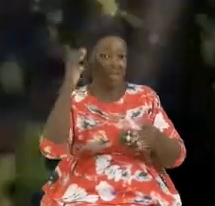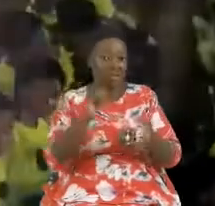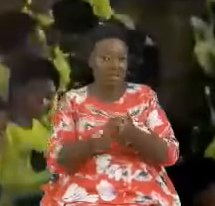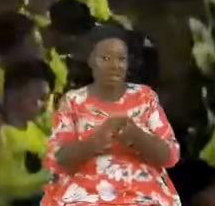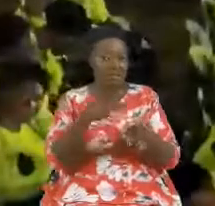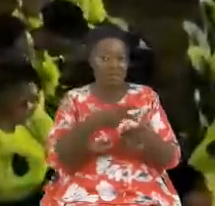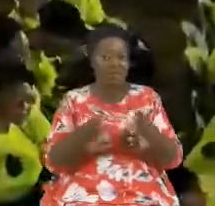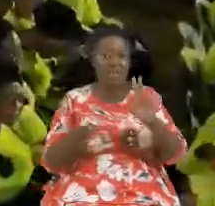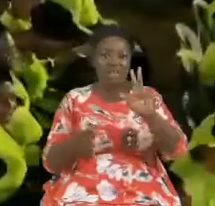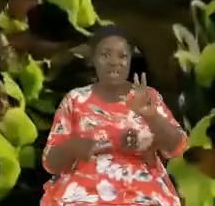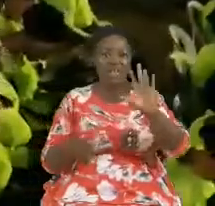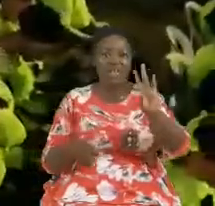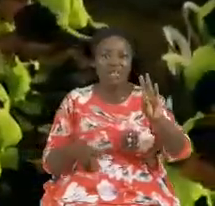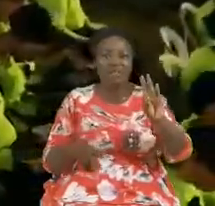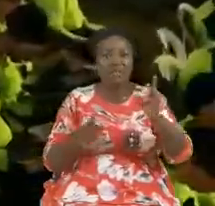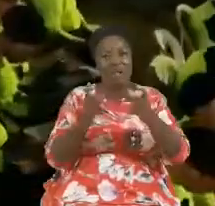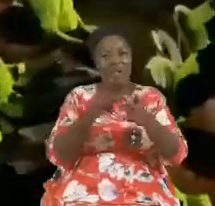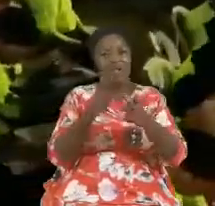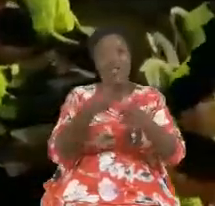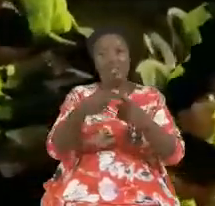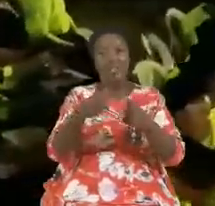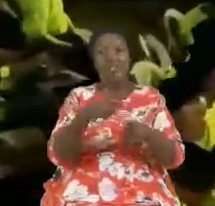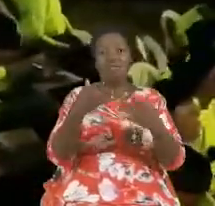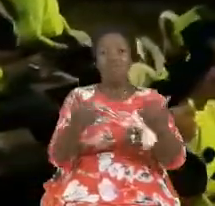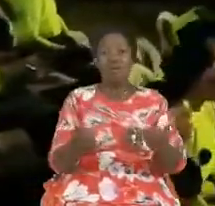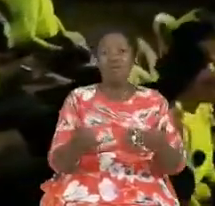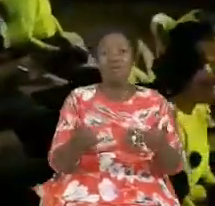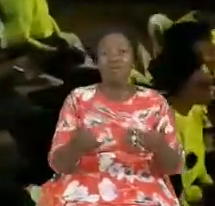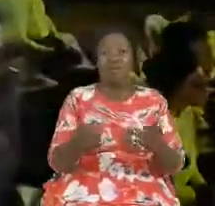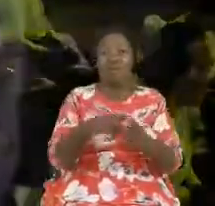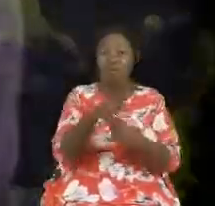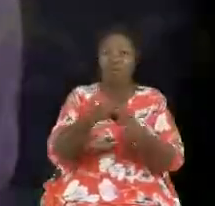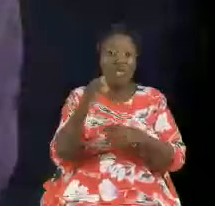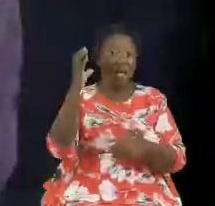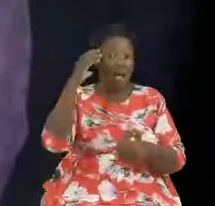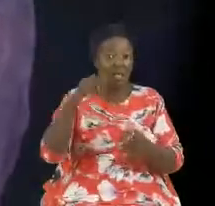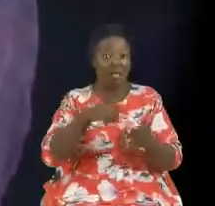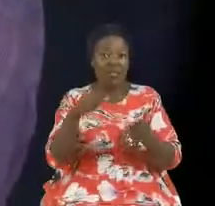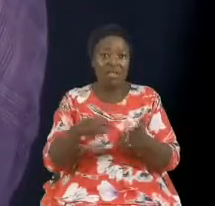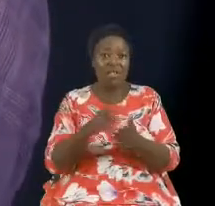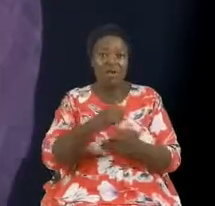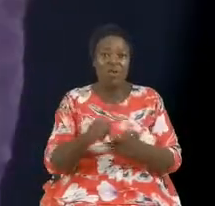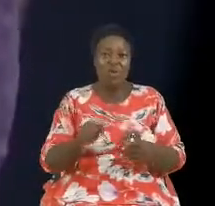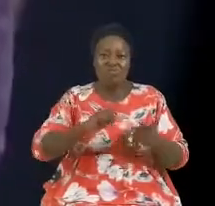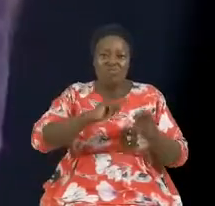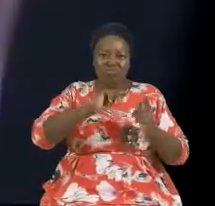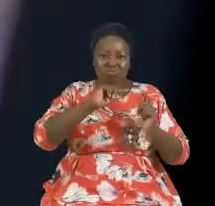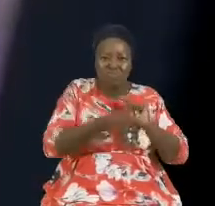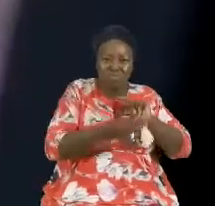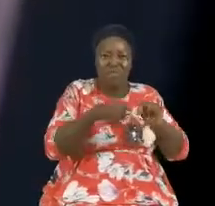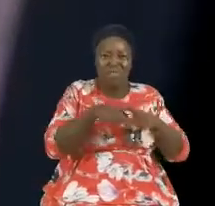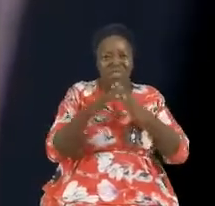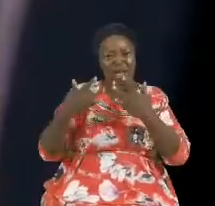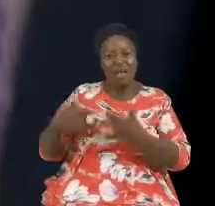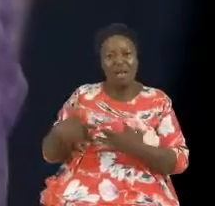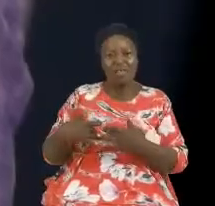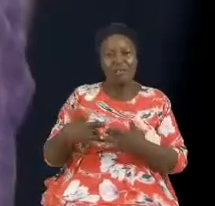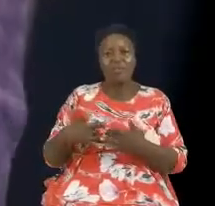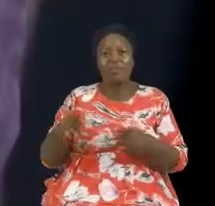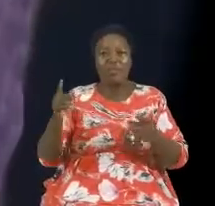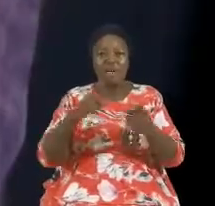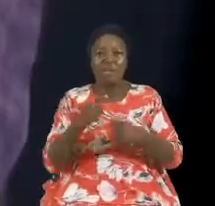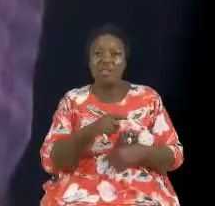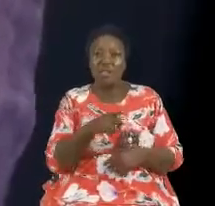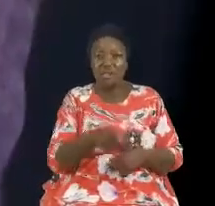remain. So when they had that in verse 37, then and now, when they had